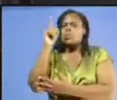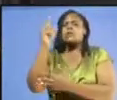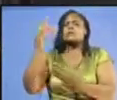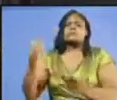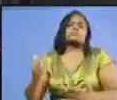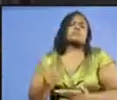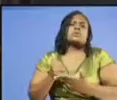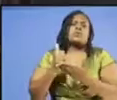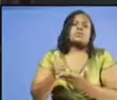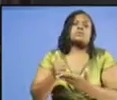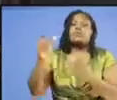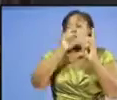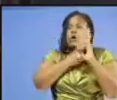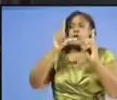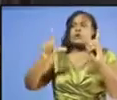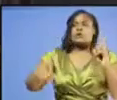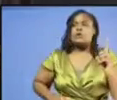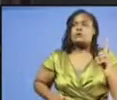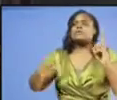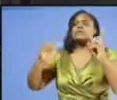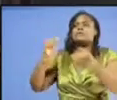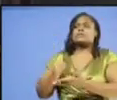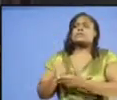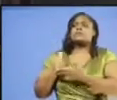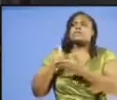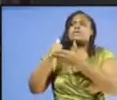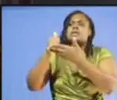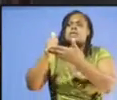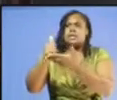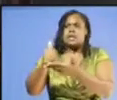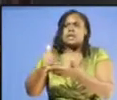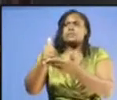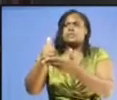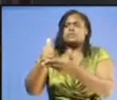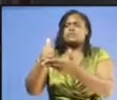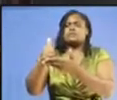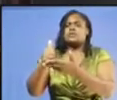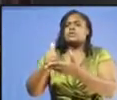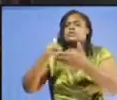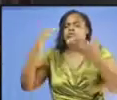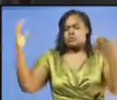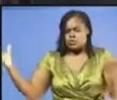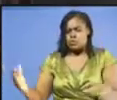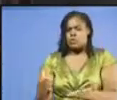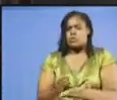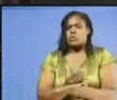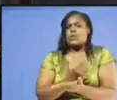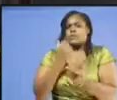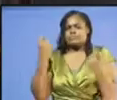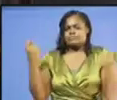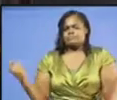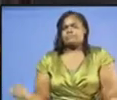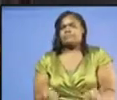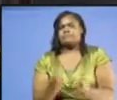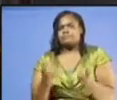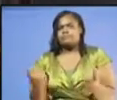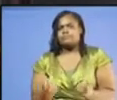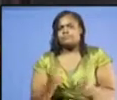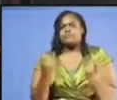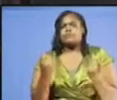Lord, help me win those poor souls.